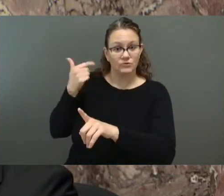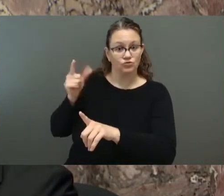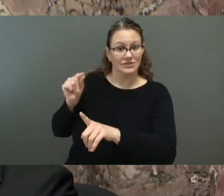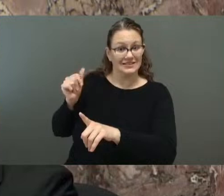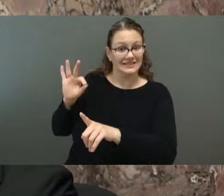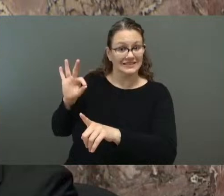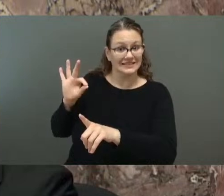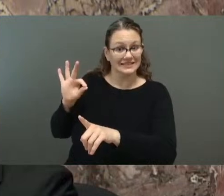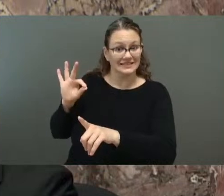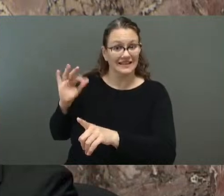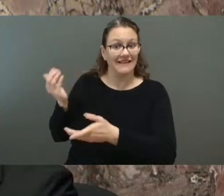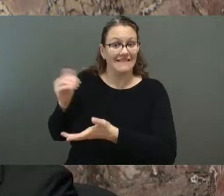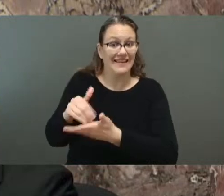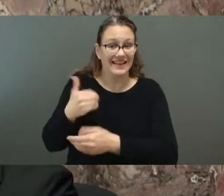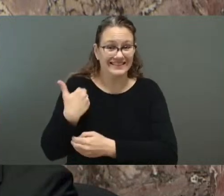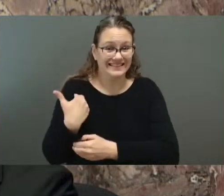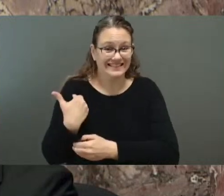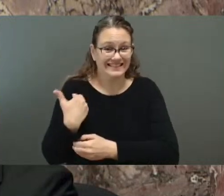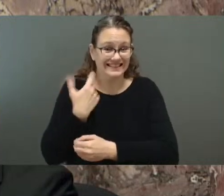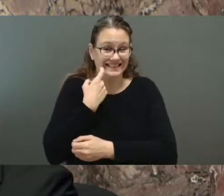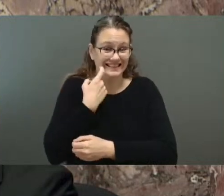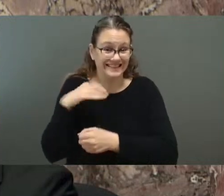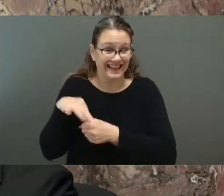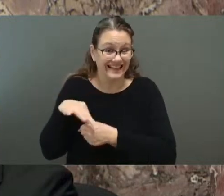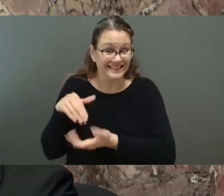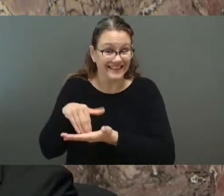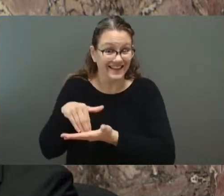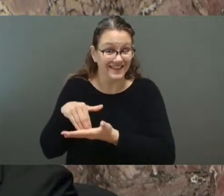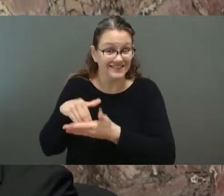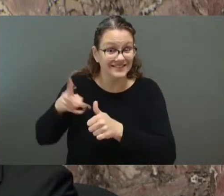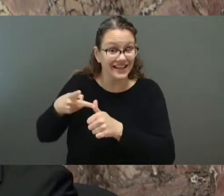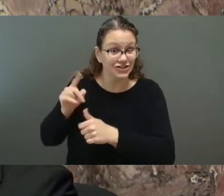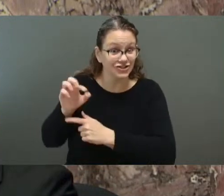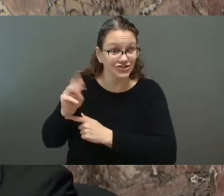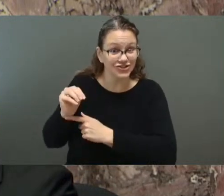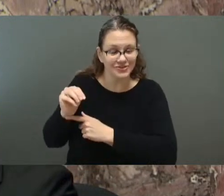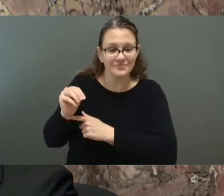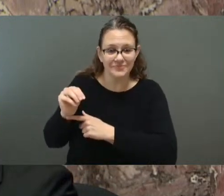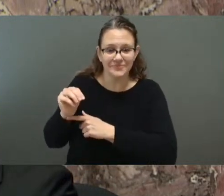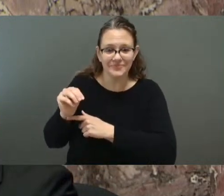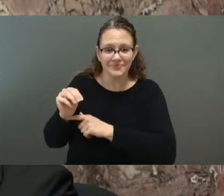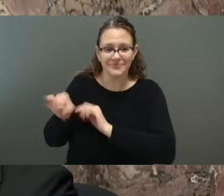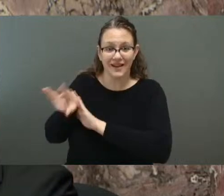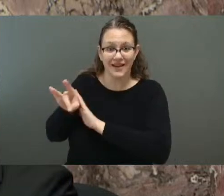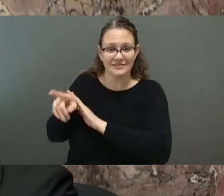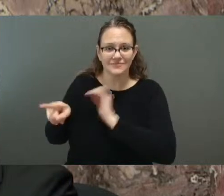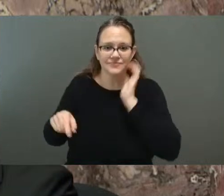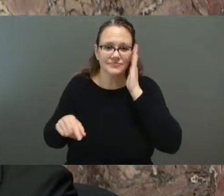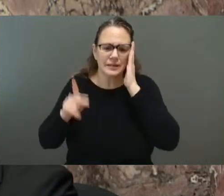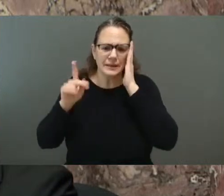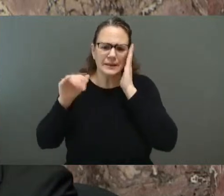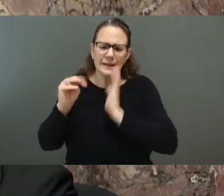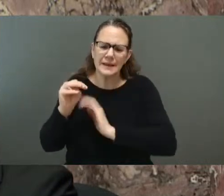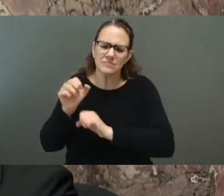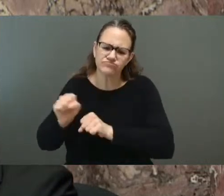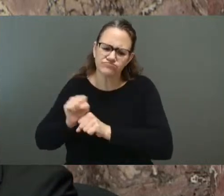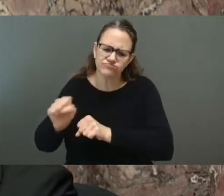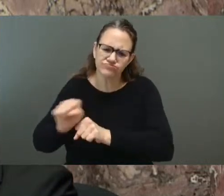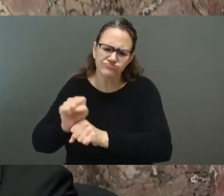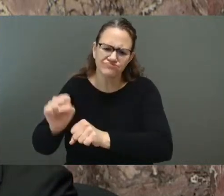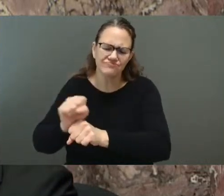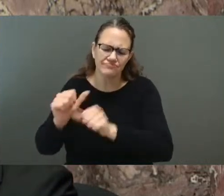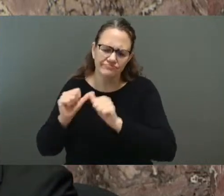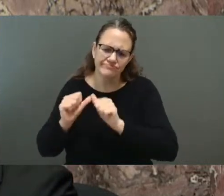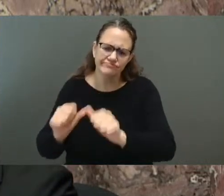Kim was tireless in her dedication to labor movement. She believed very strongly in the power of collective